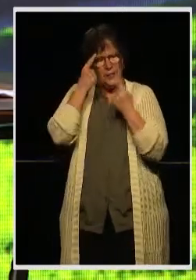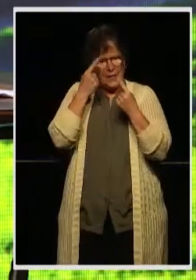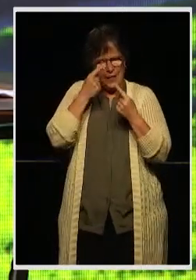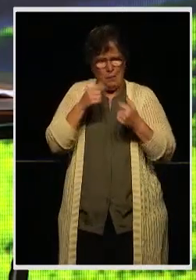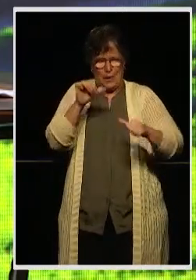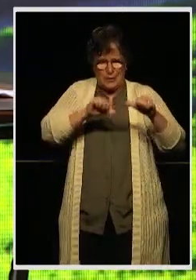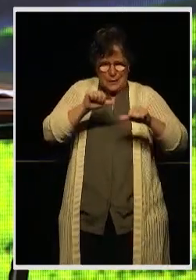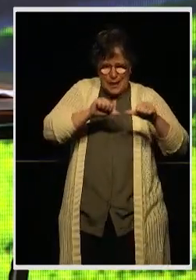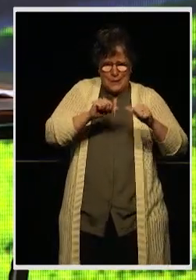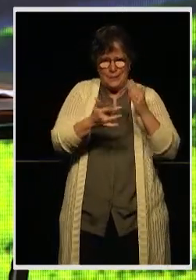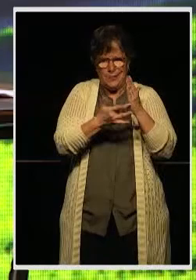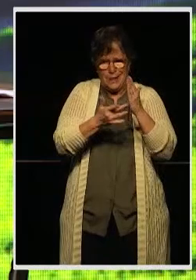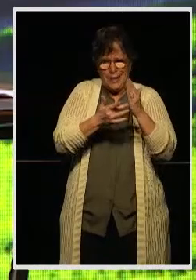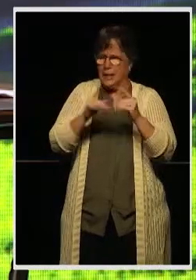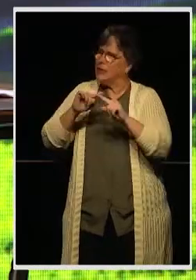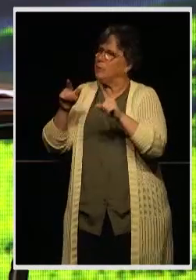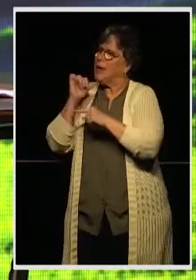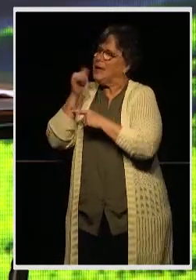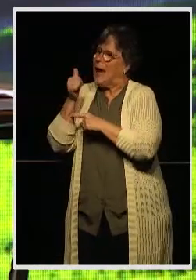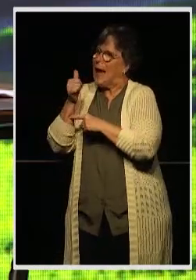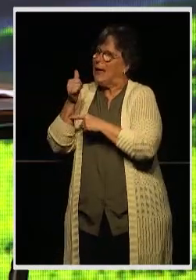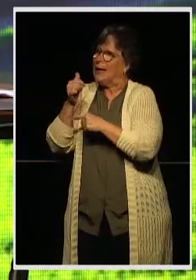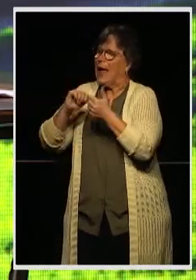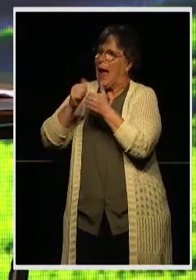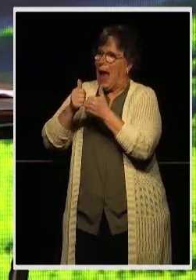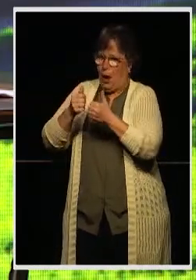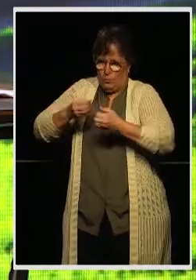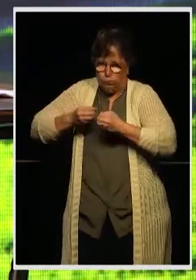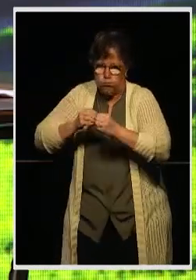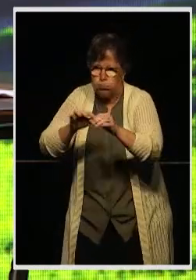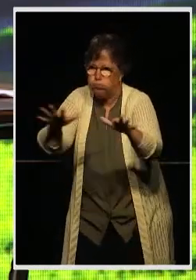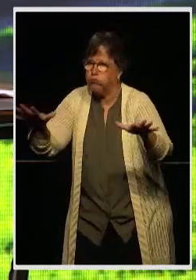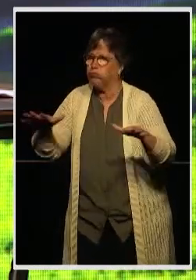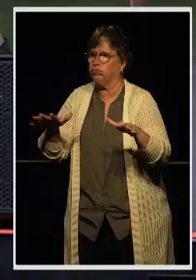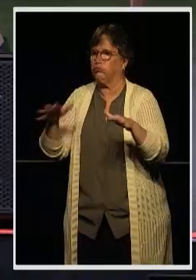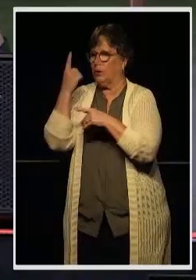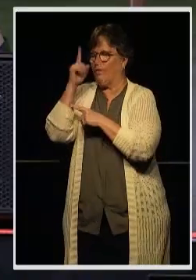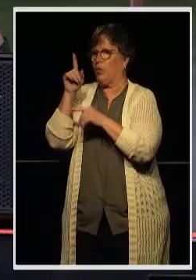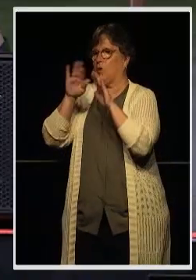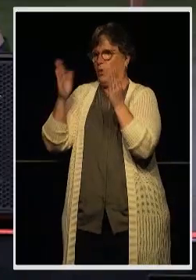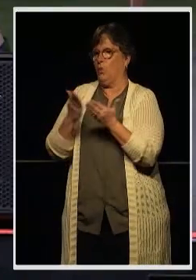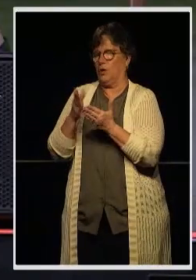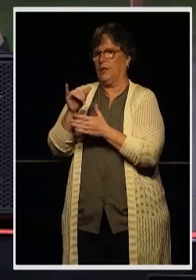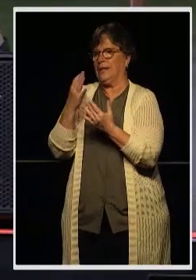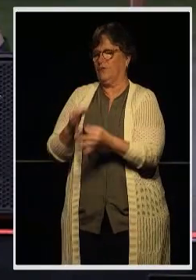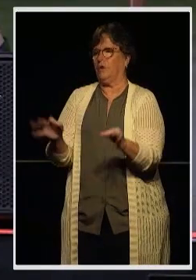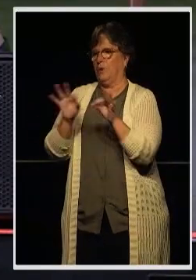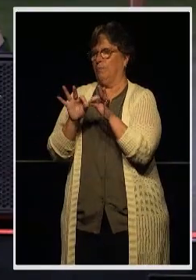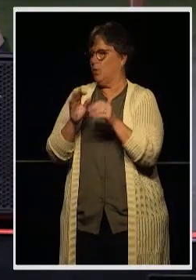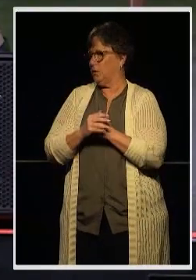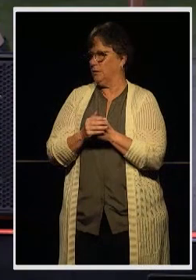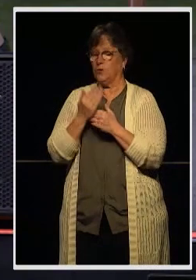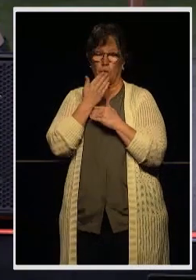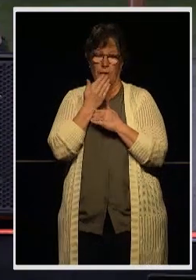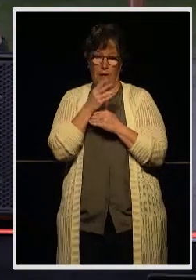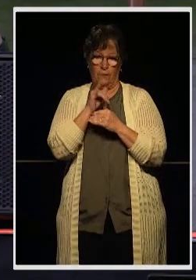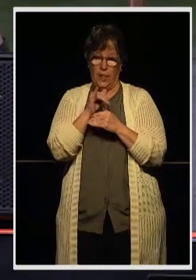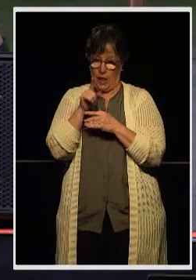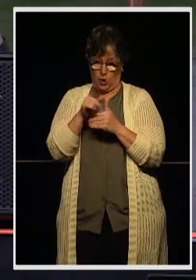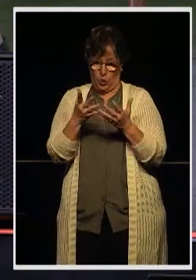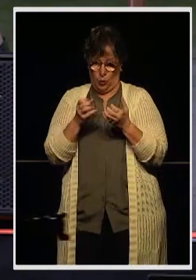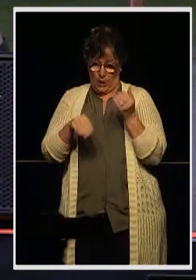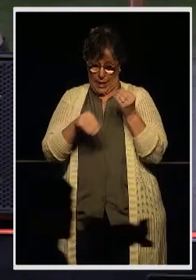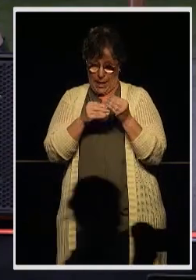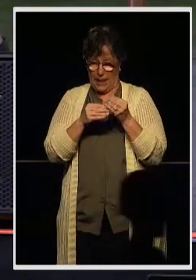of commercialization, which is so crucial in the real world. So that's just one example of that. Thank you for that. Would you like to add on to that?